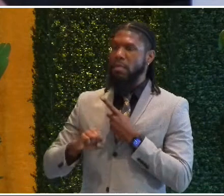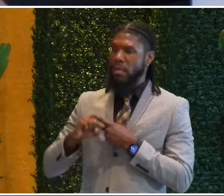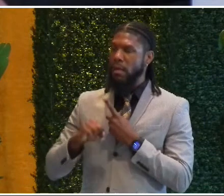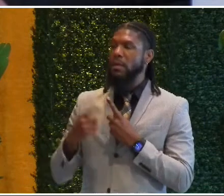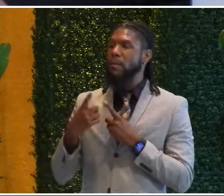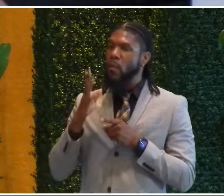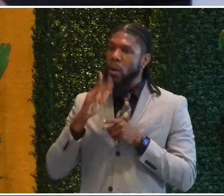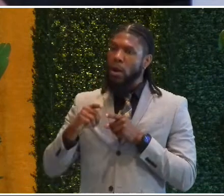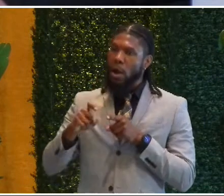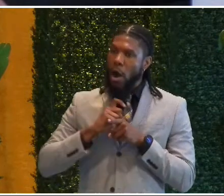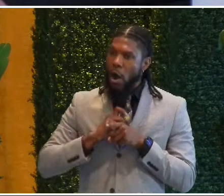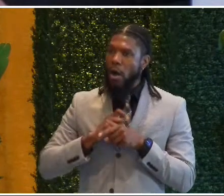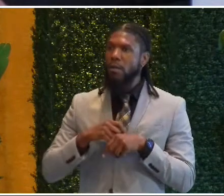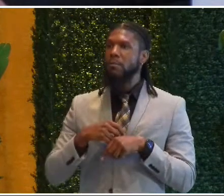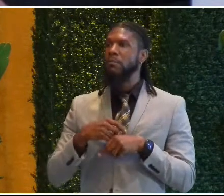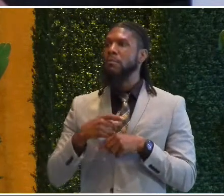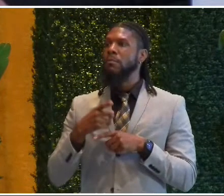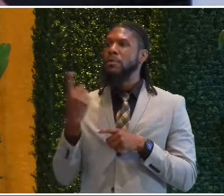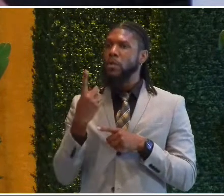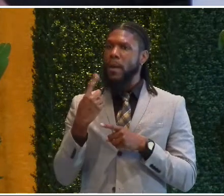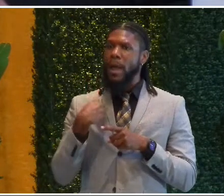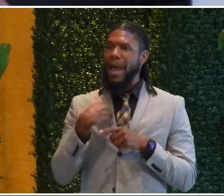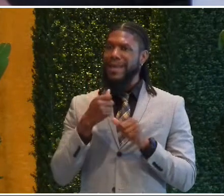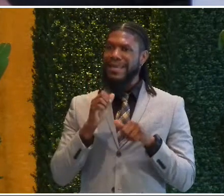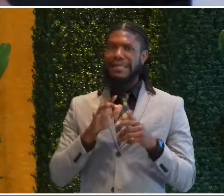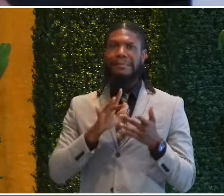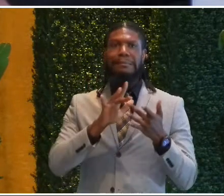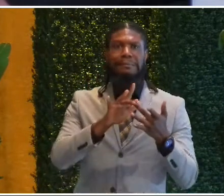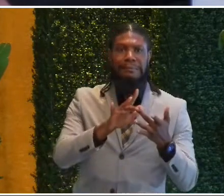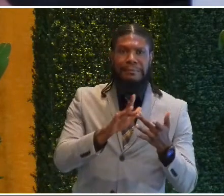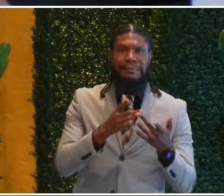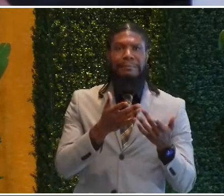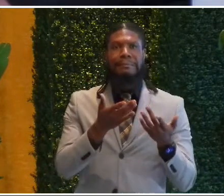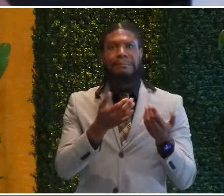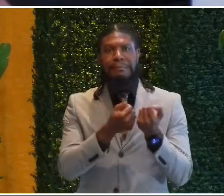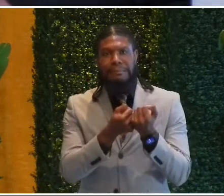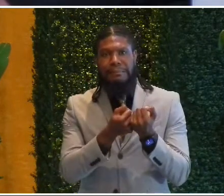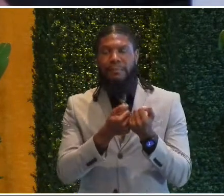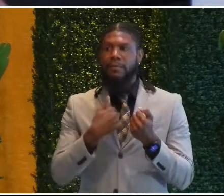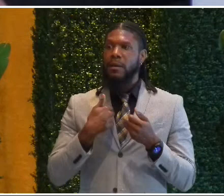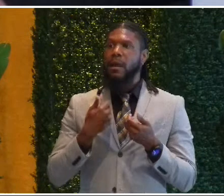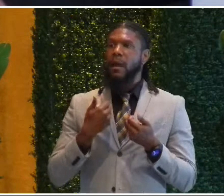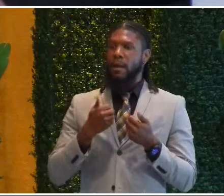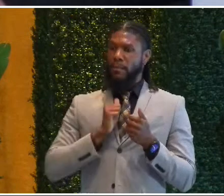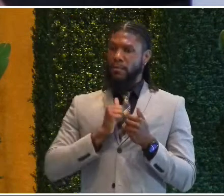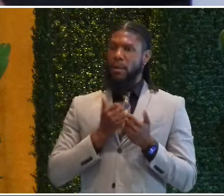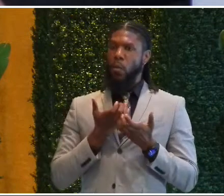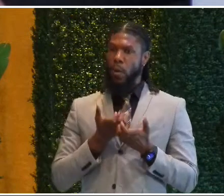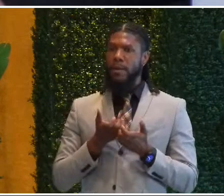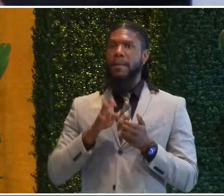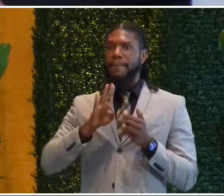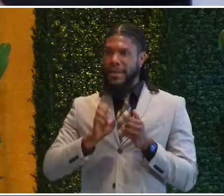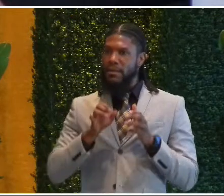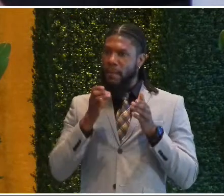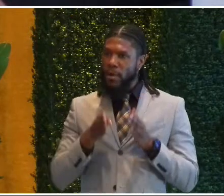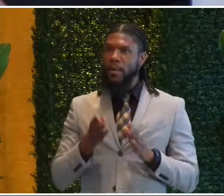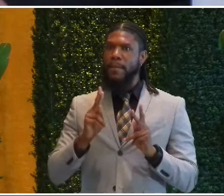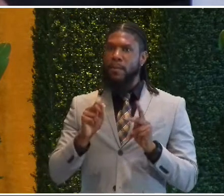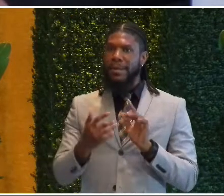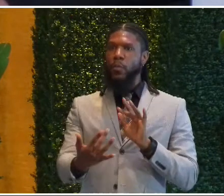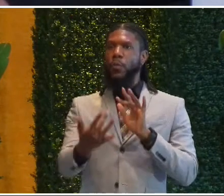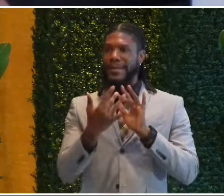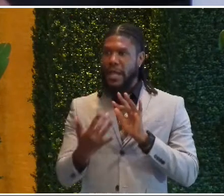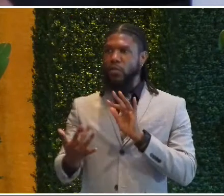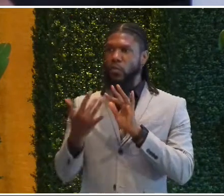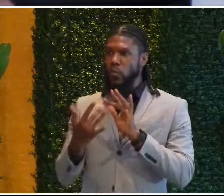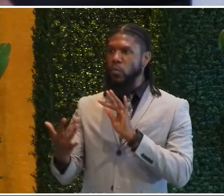had someone to turn to, because I've always tried to be someone people could turn to. I've always tried to be present in